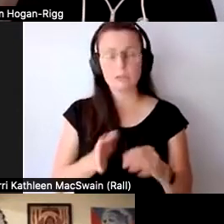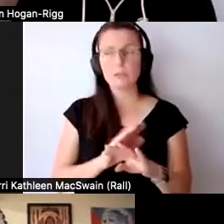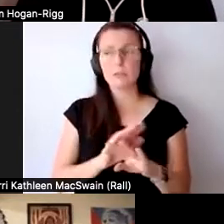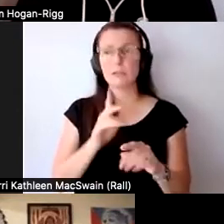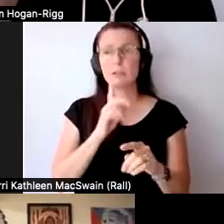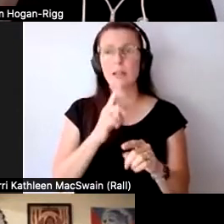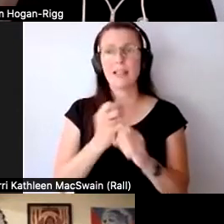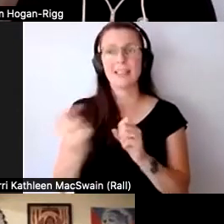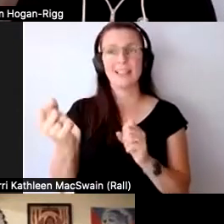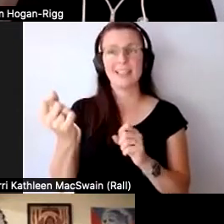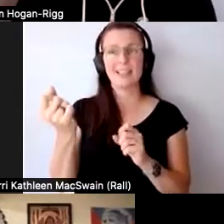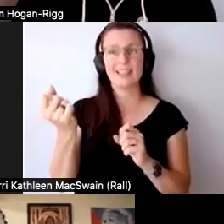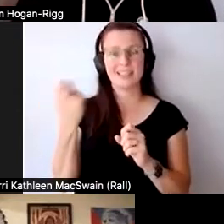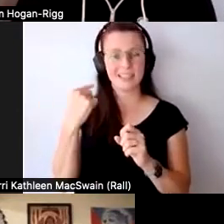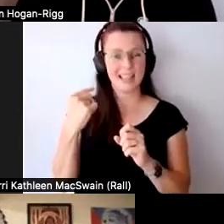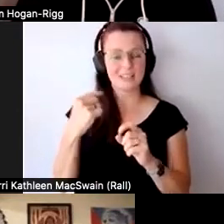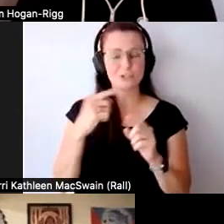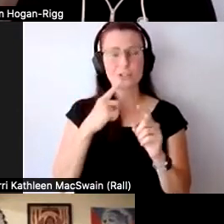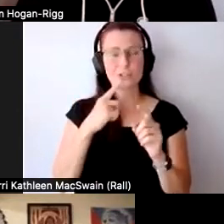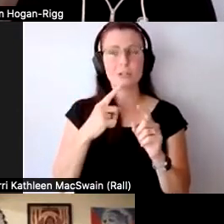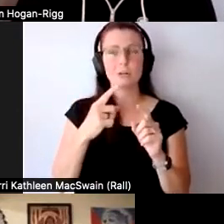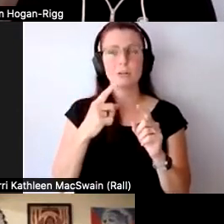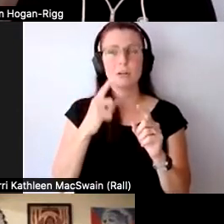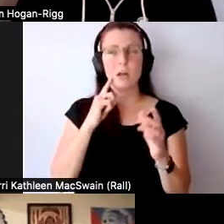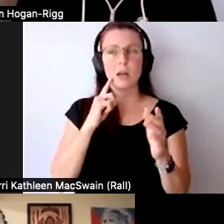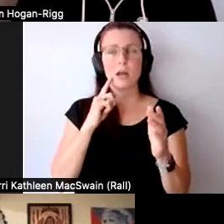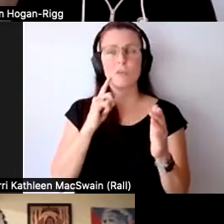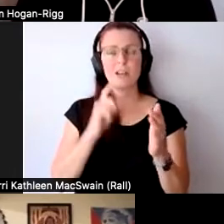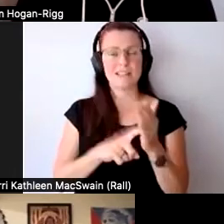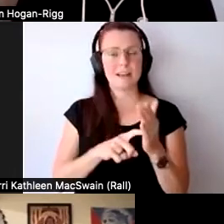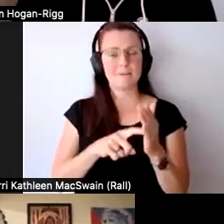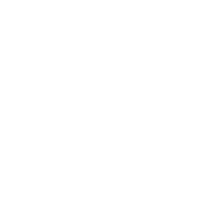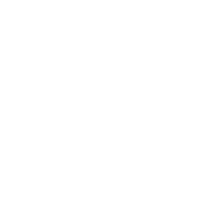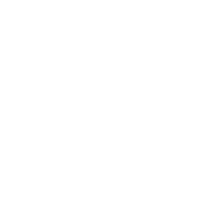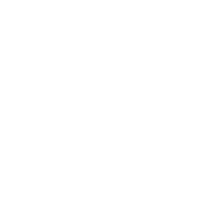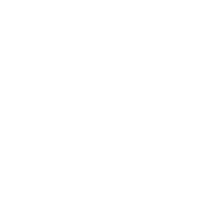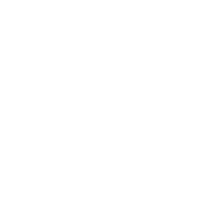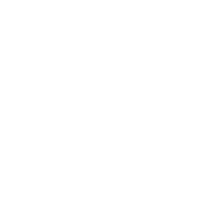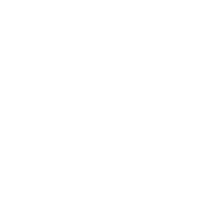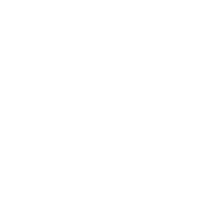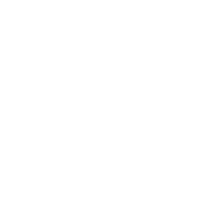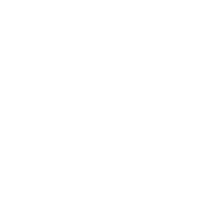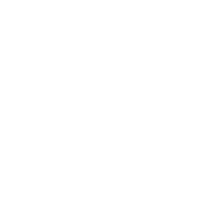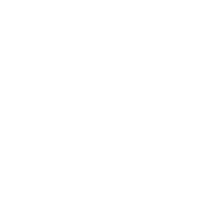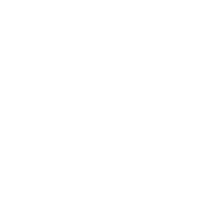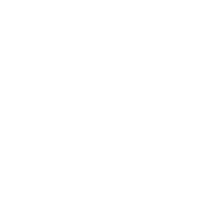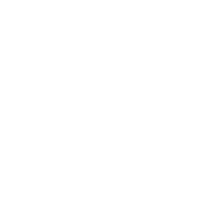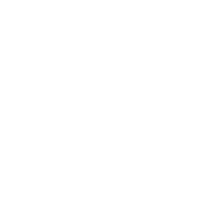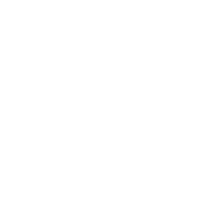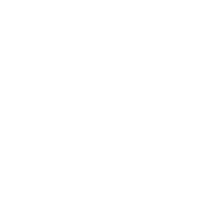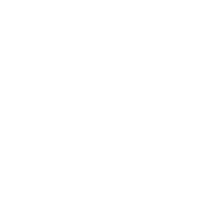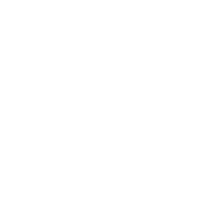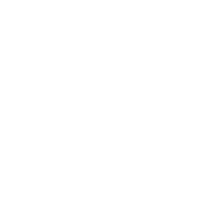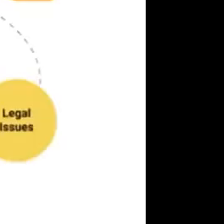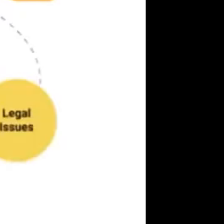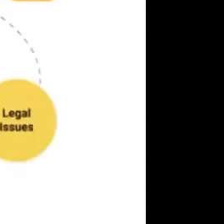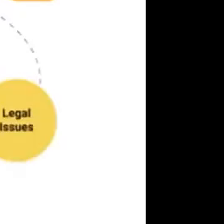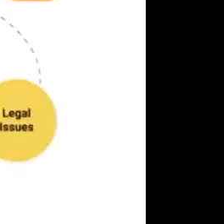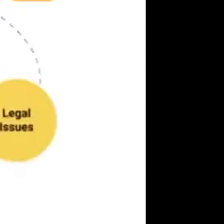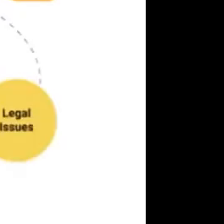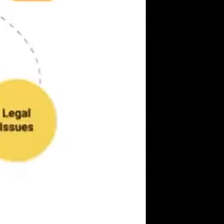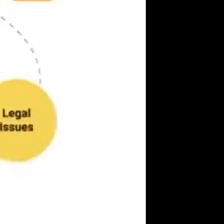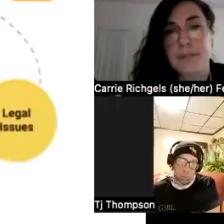Davis Square as two recommended areas in general. And so we've been evaluating and exploring all the possible location options